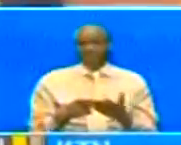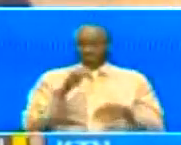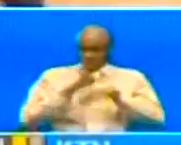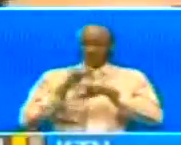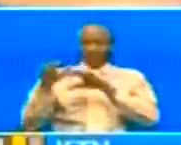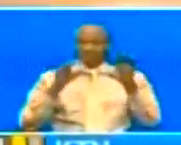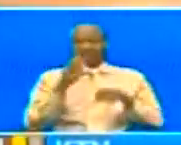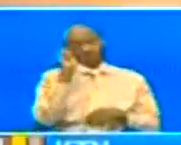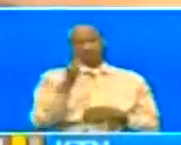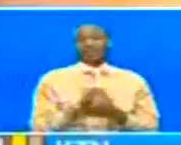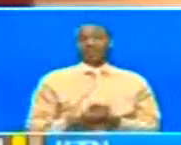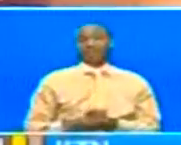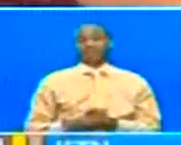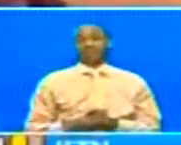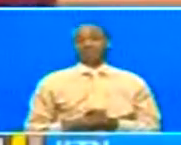for